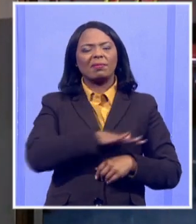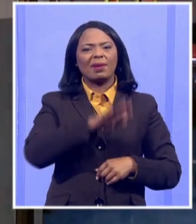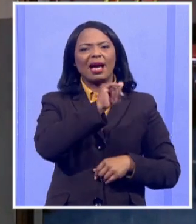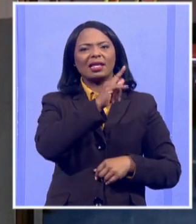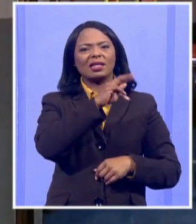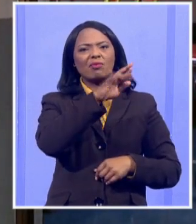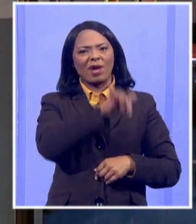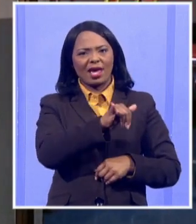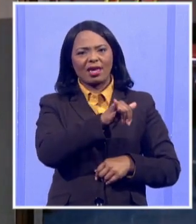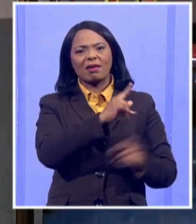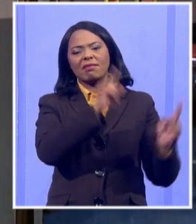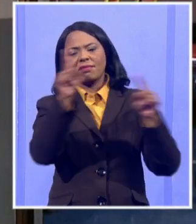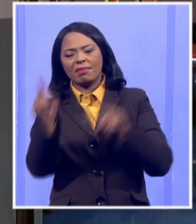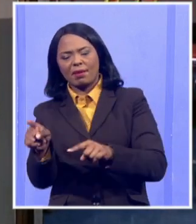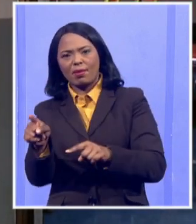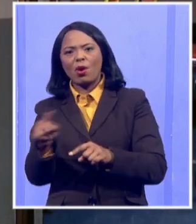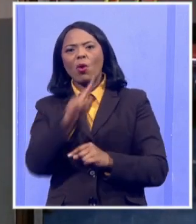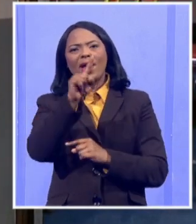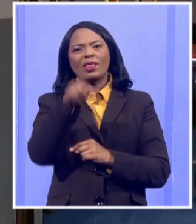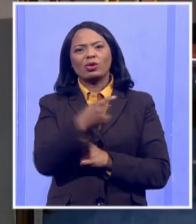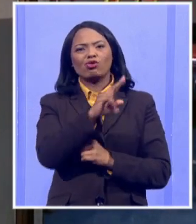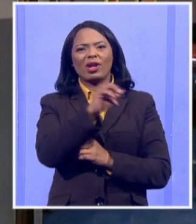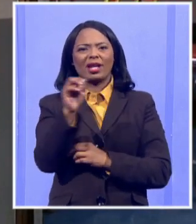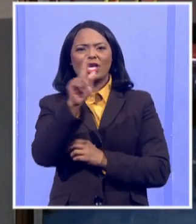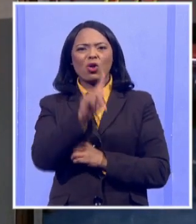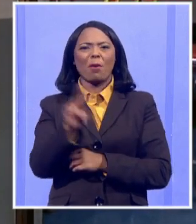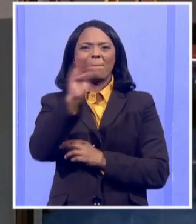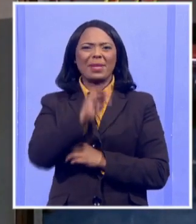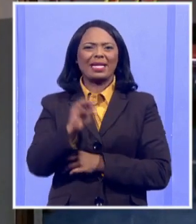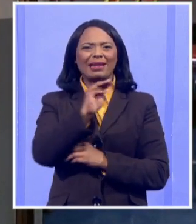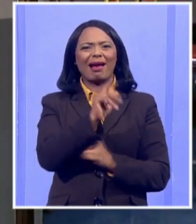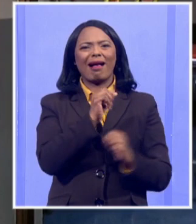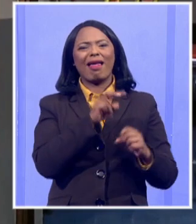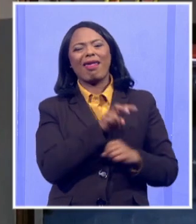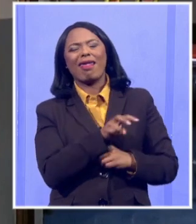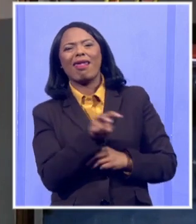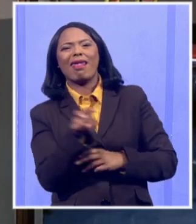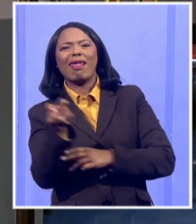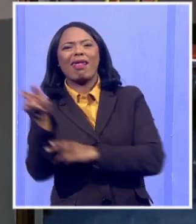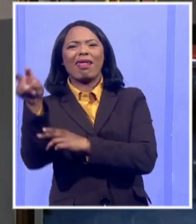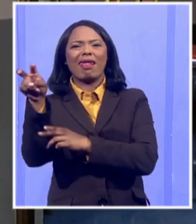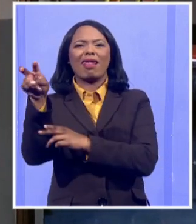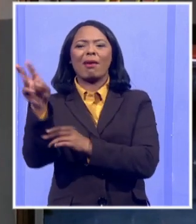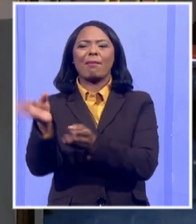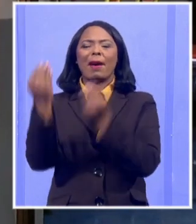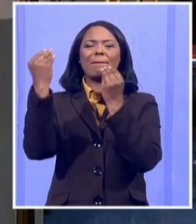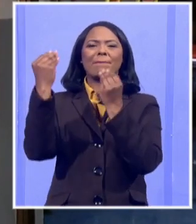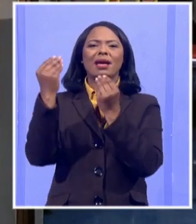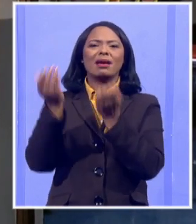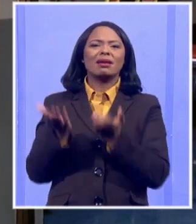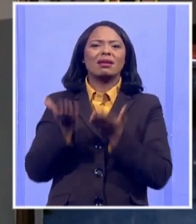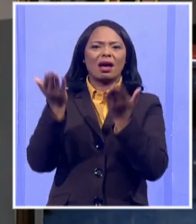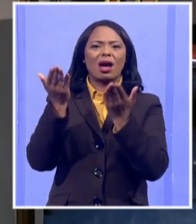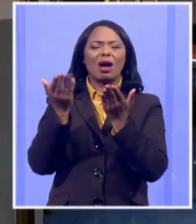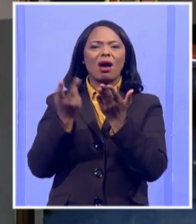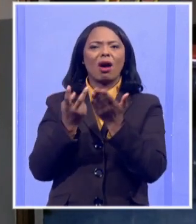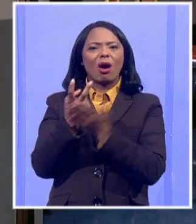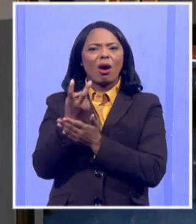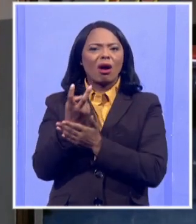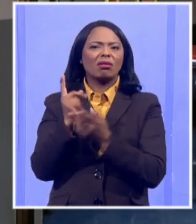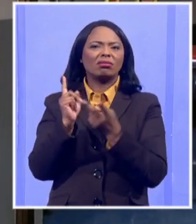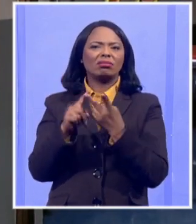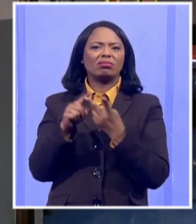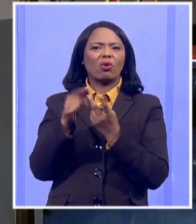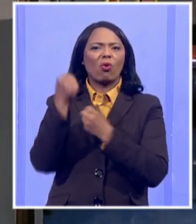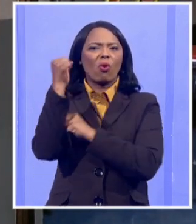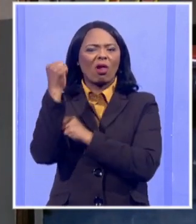about 1,200 kilometers from here to get services like, for example, oncology and other services that are